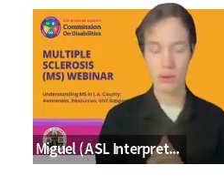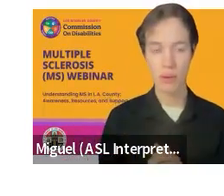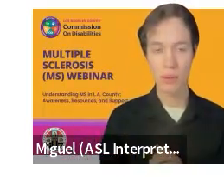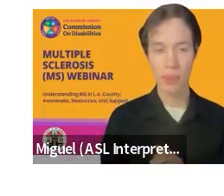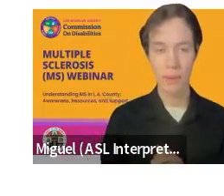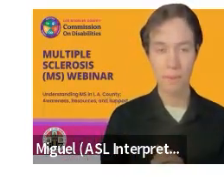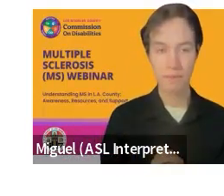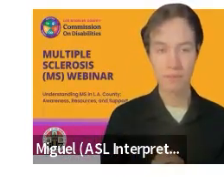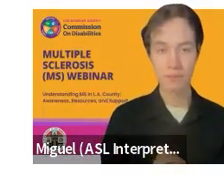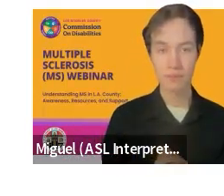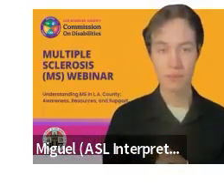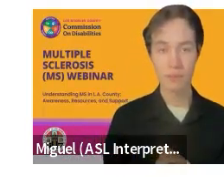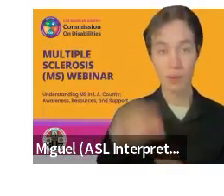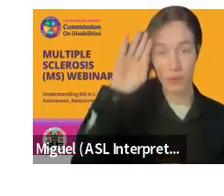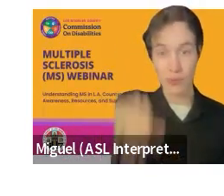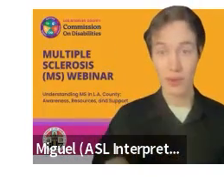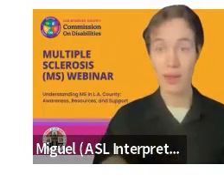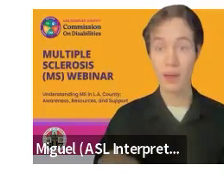actually make the diagnosis of MS